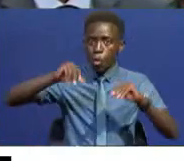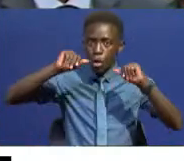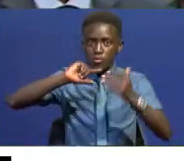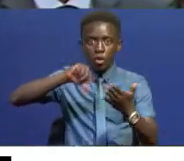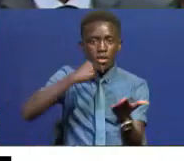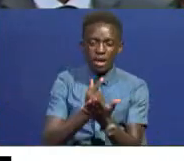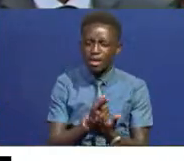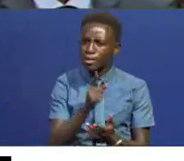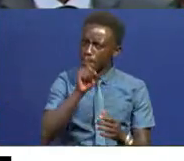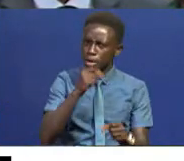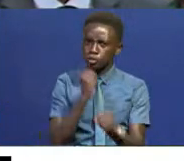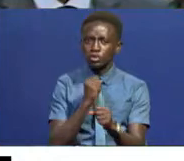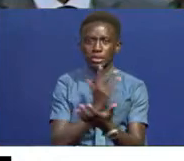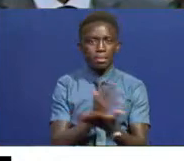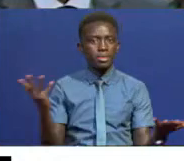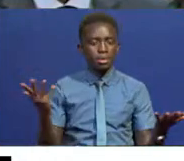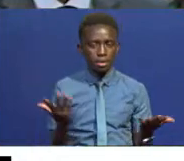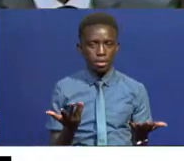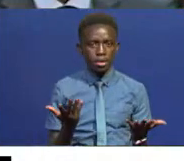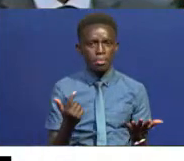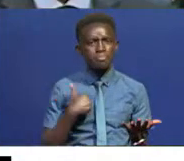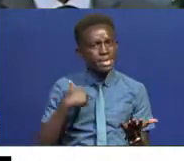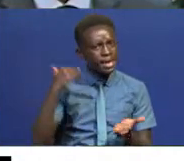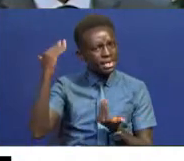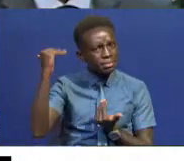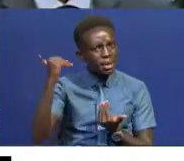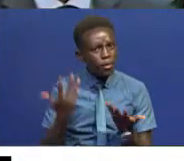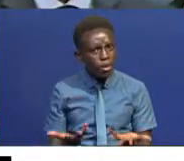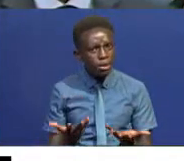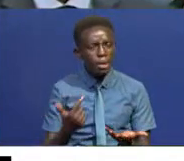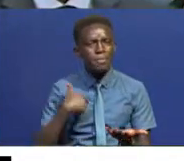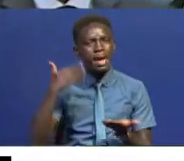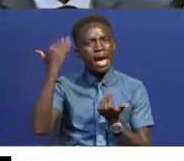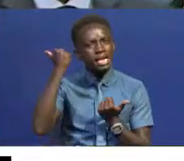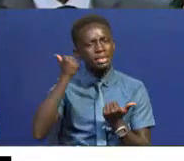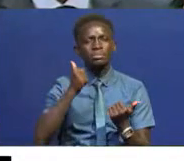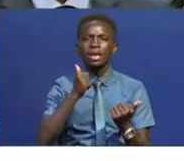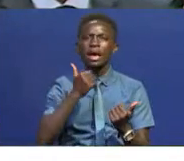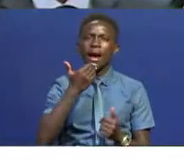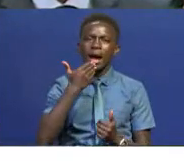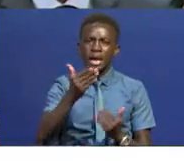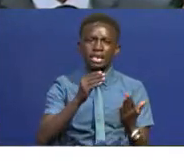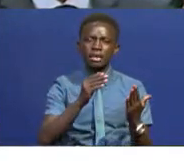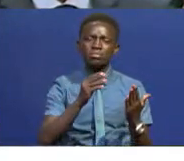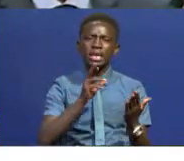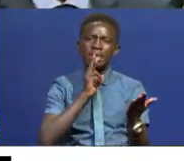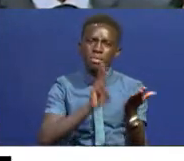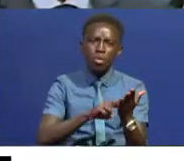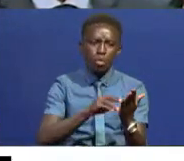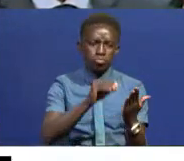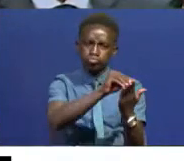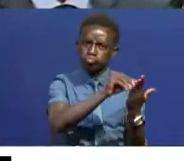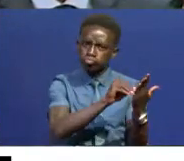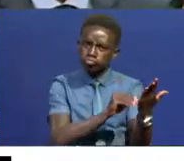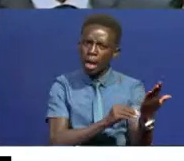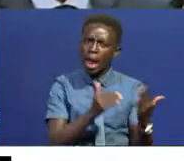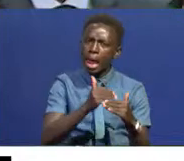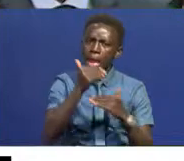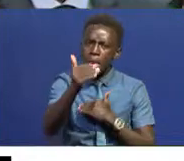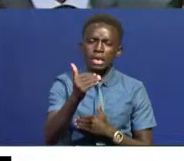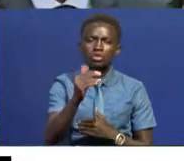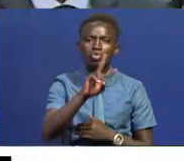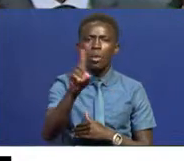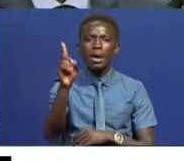it. And so I'm expecting a record in the next 21 days of, so